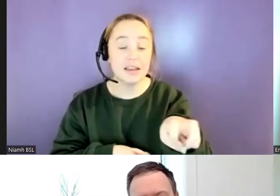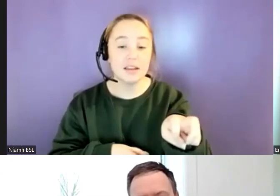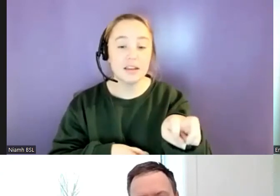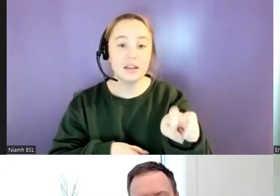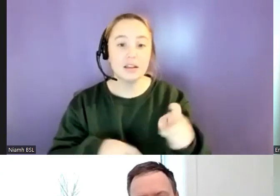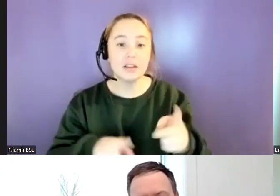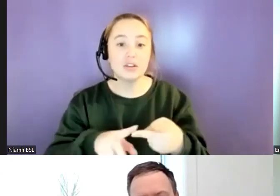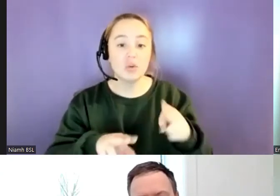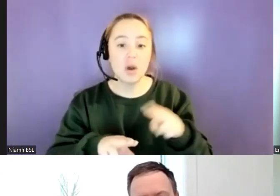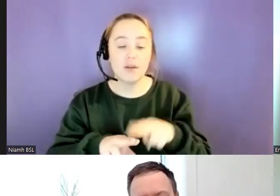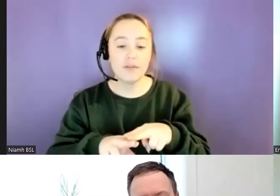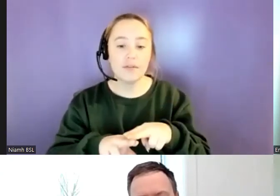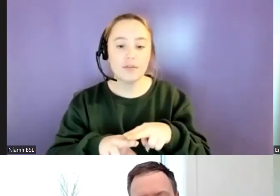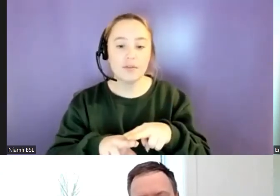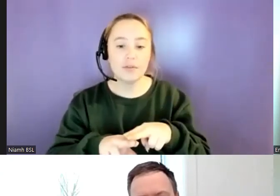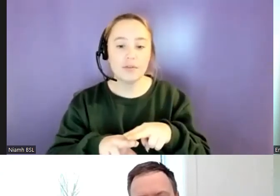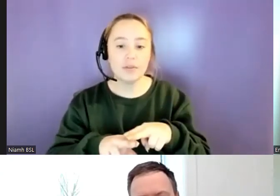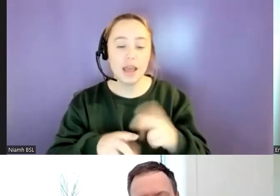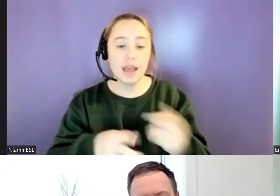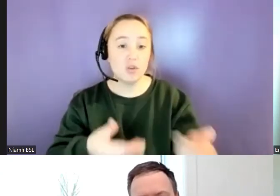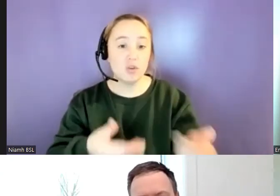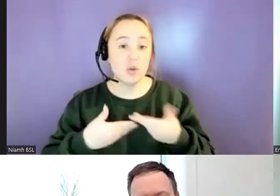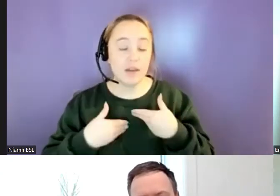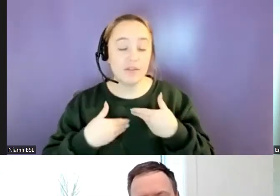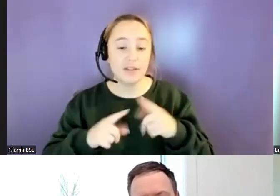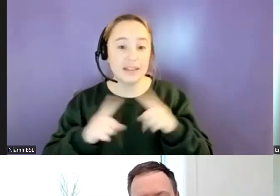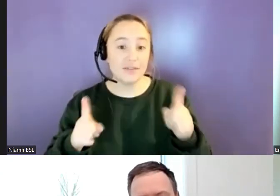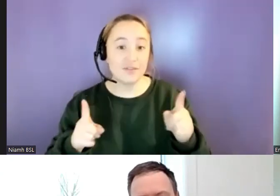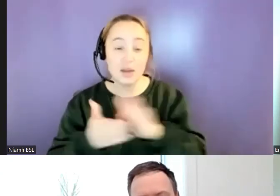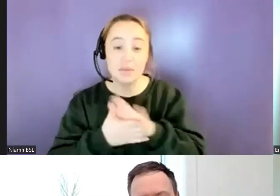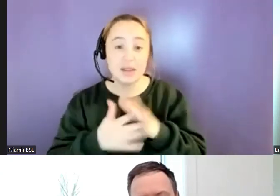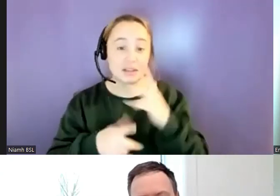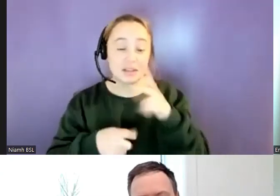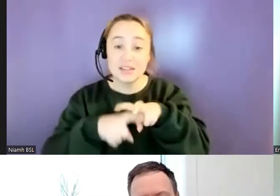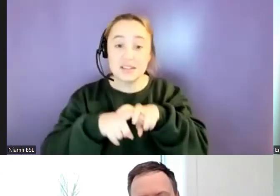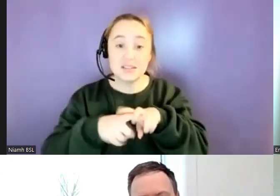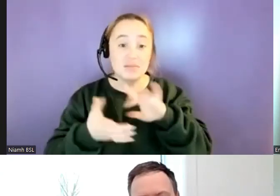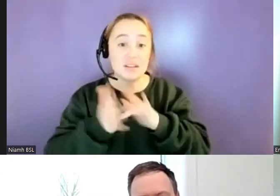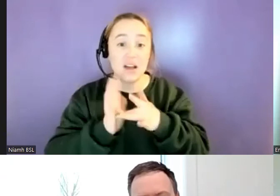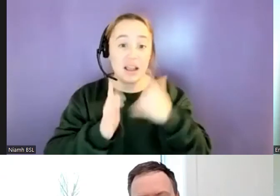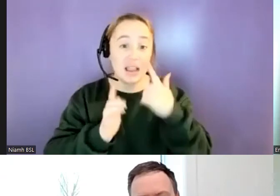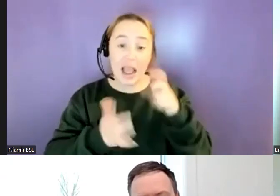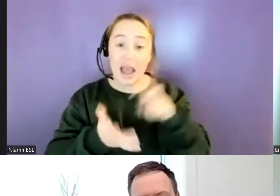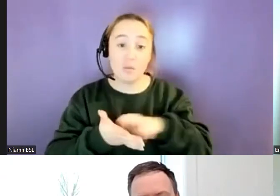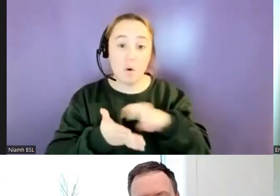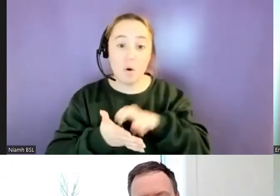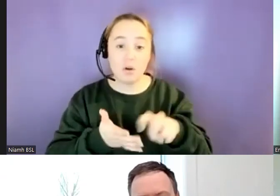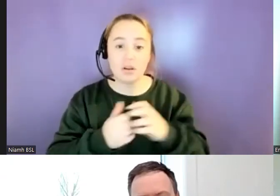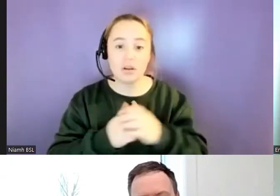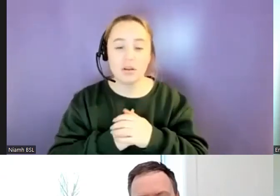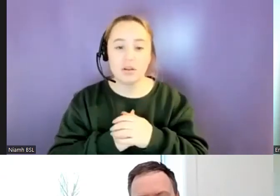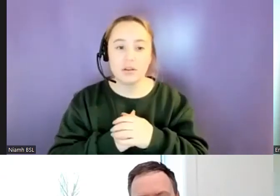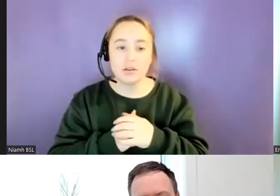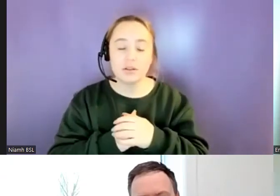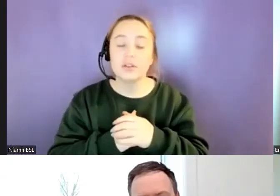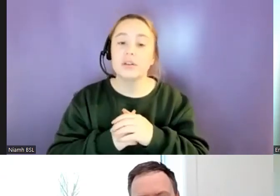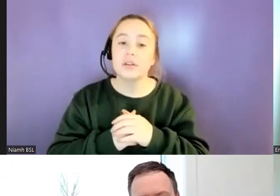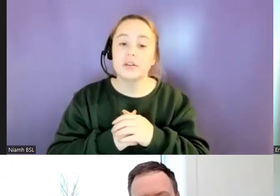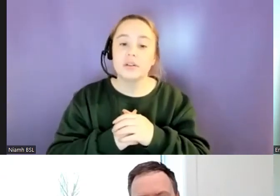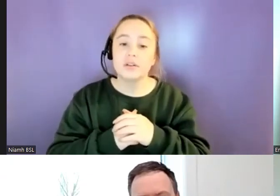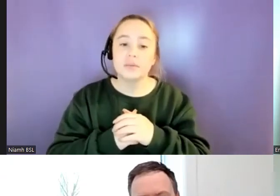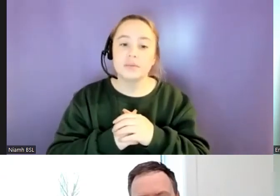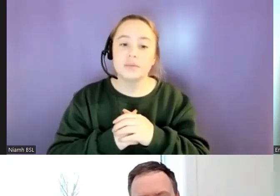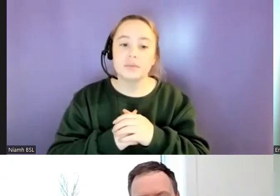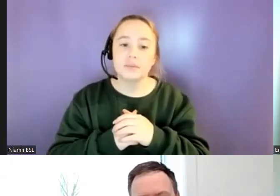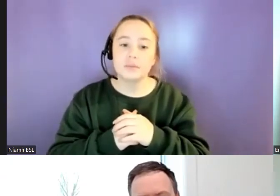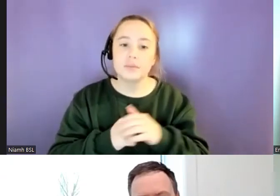our long canes, we can't move. So yeah, I absolutely appreciate that.